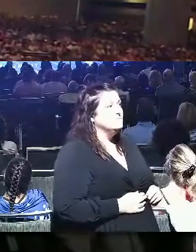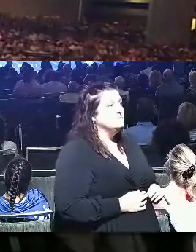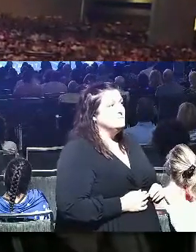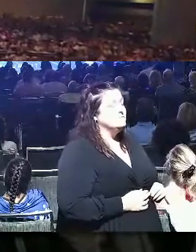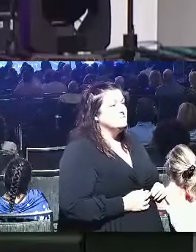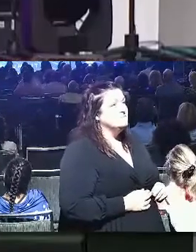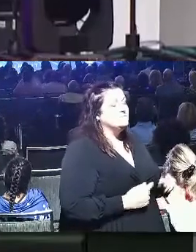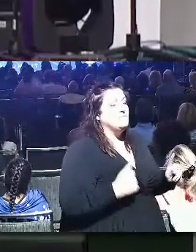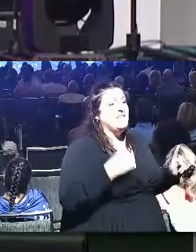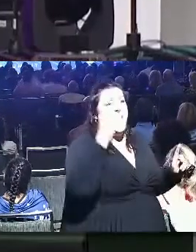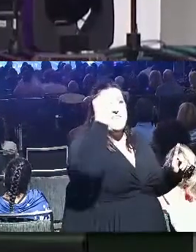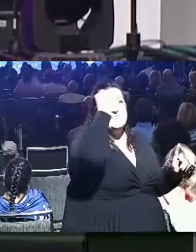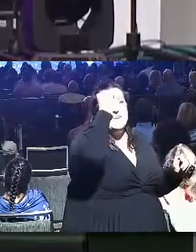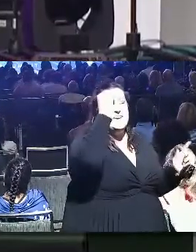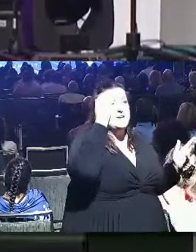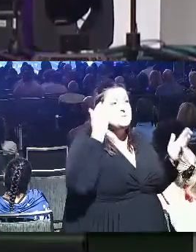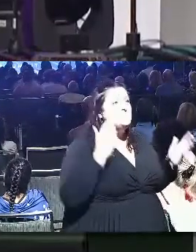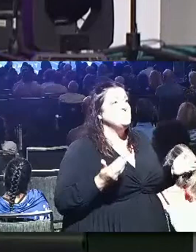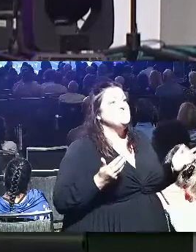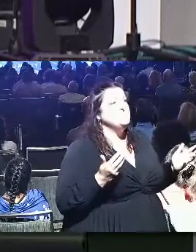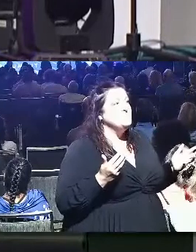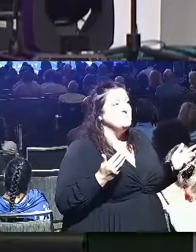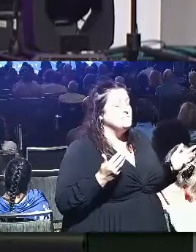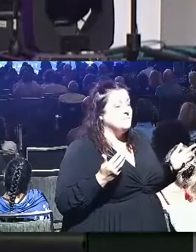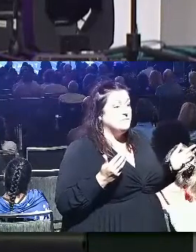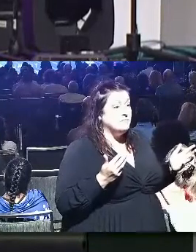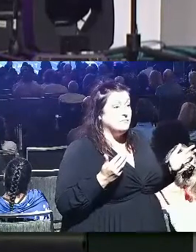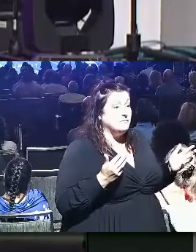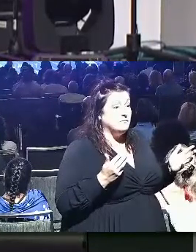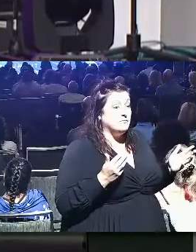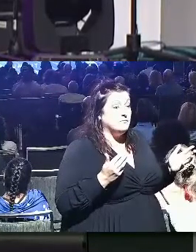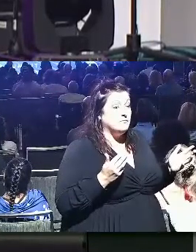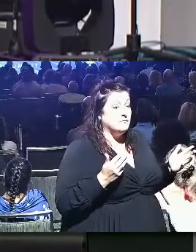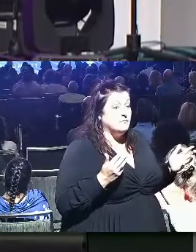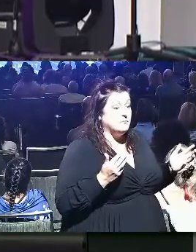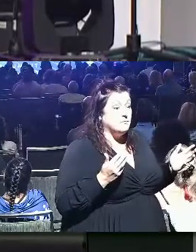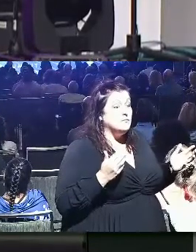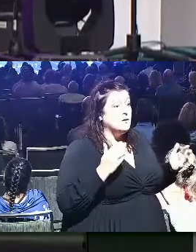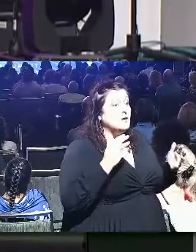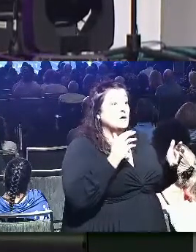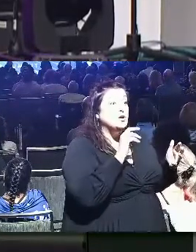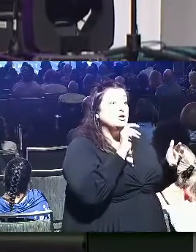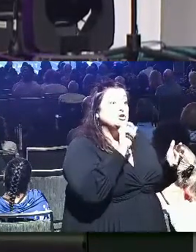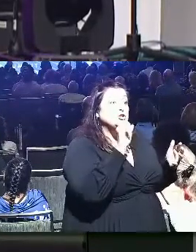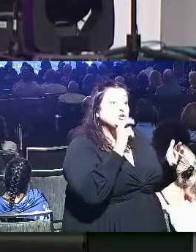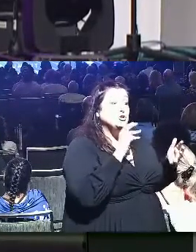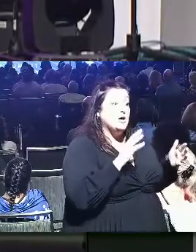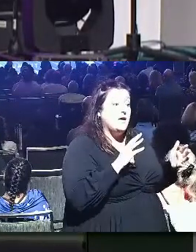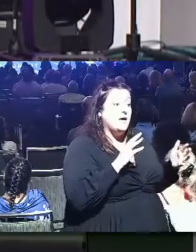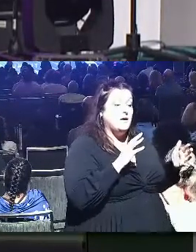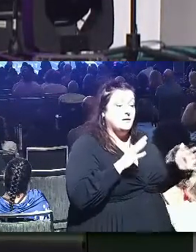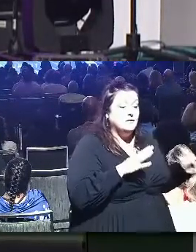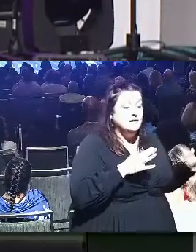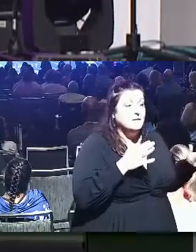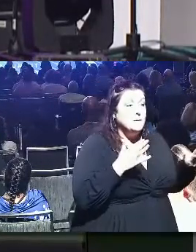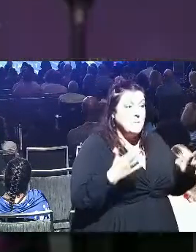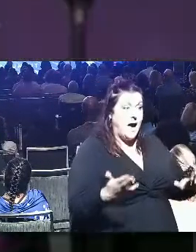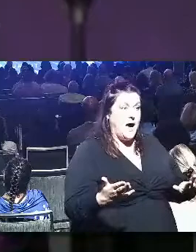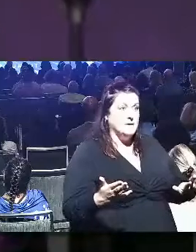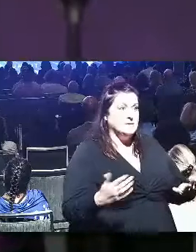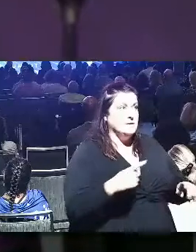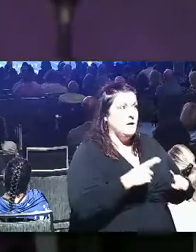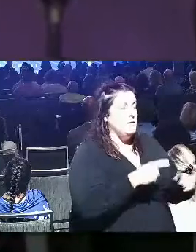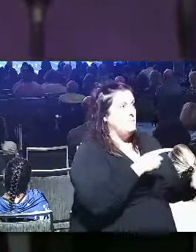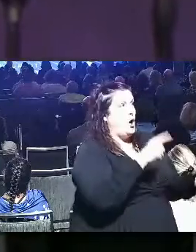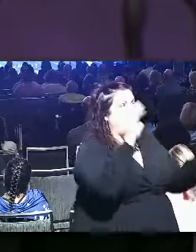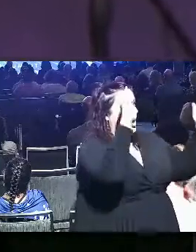I think about the fact that she crossed that finish line to an irreversible hope. And it drives